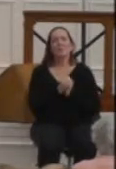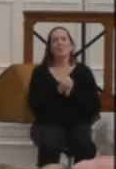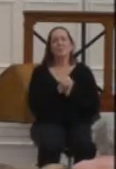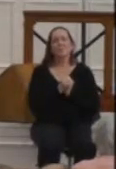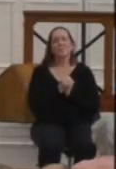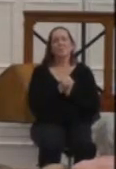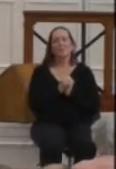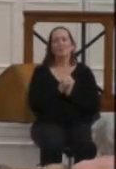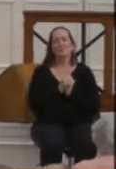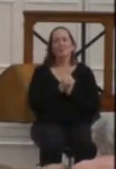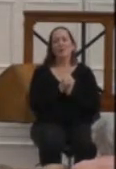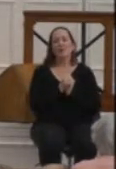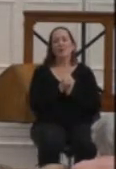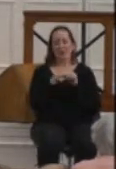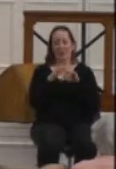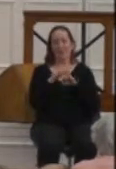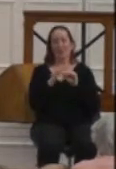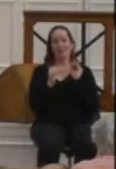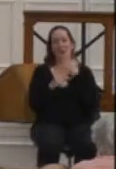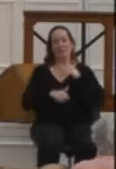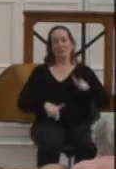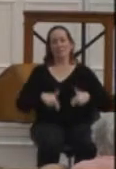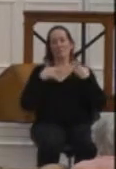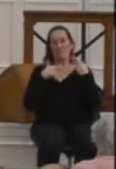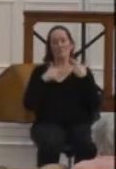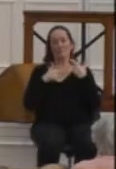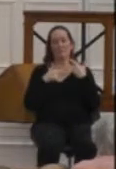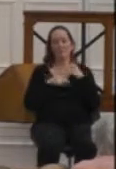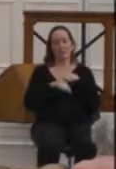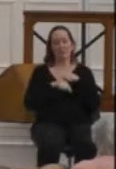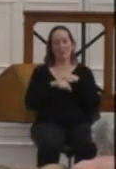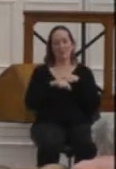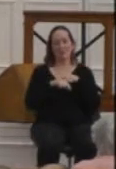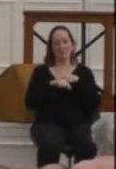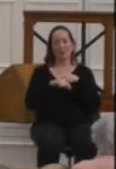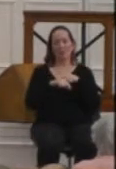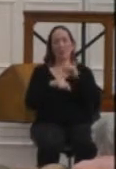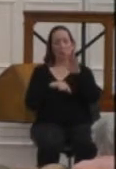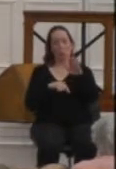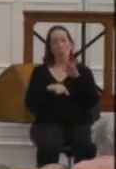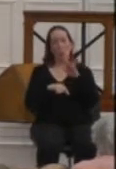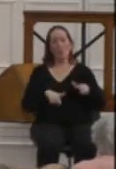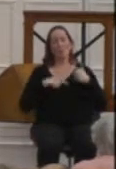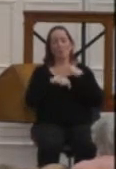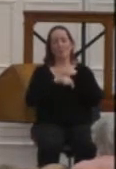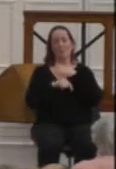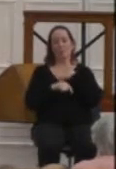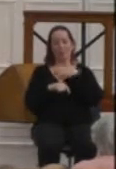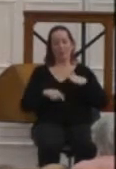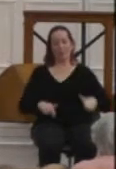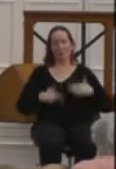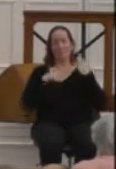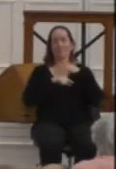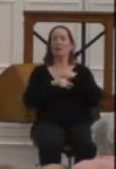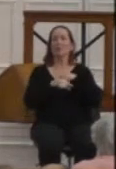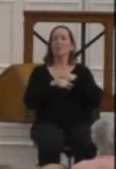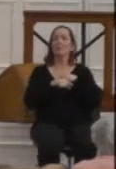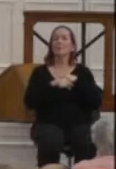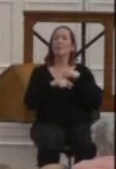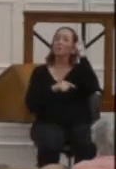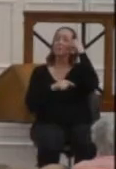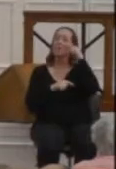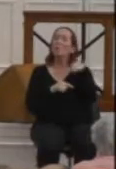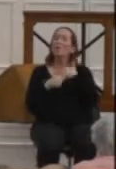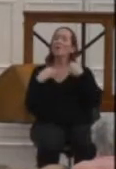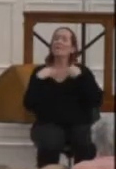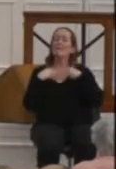But in our lifetime, I want you to understand something this morning. In your lifetime, in my lifetime, we have the privilege